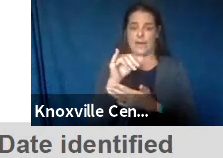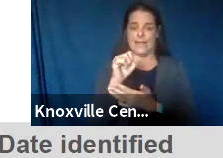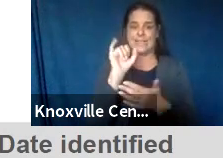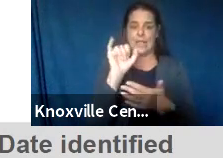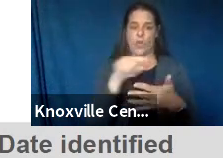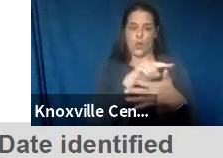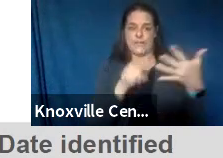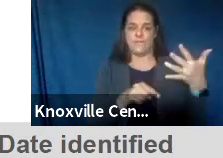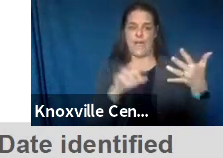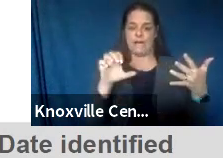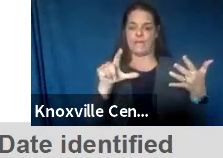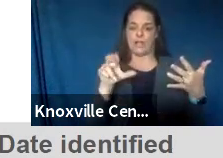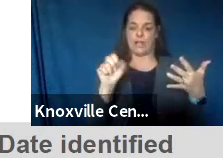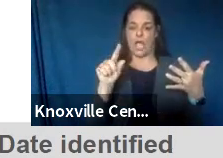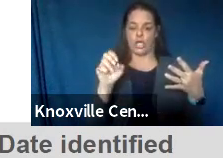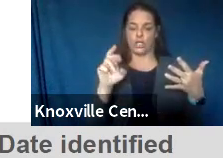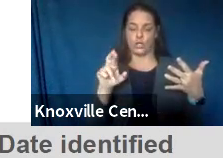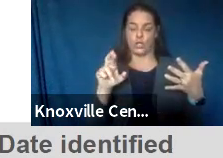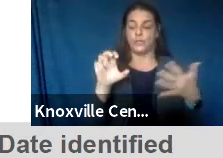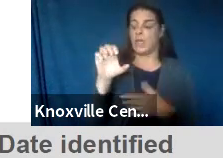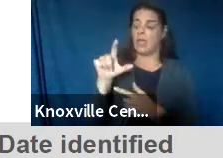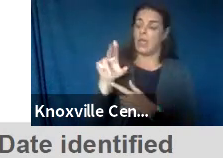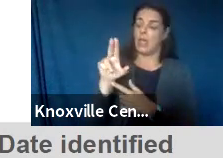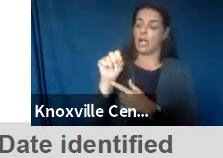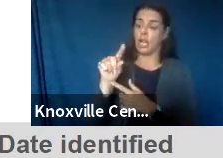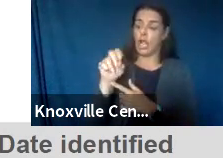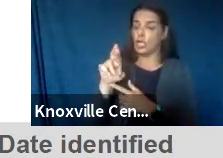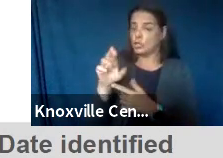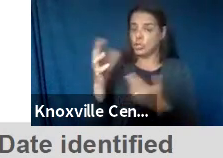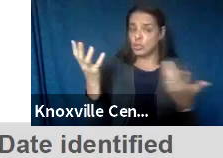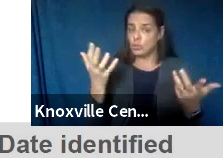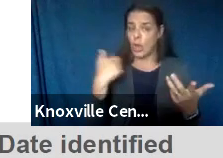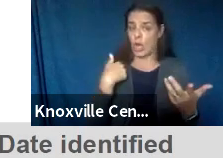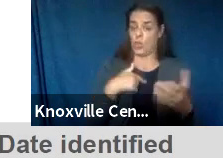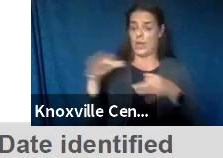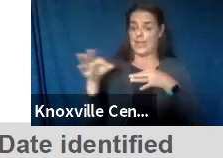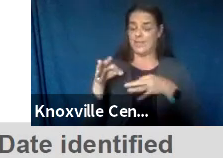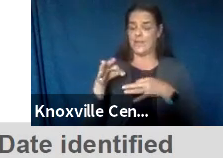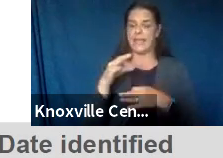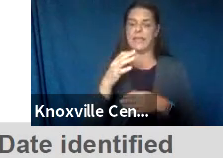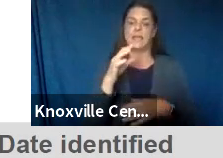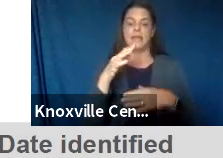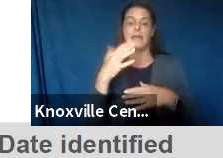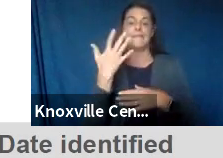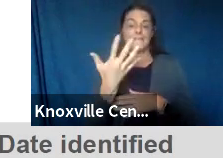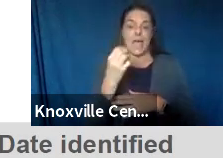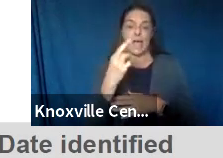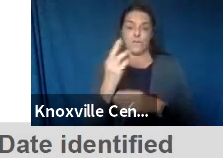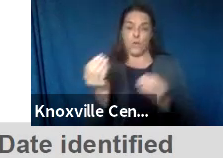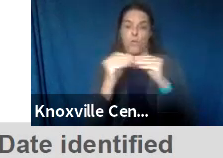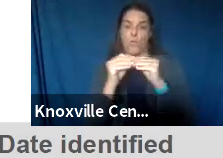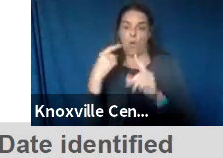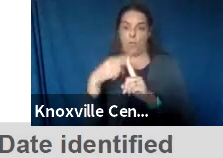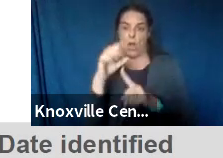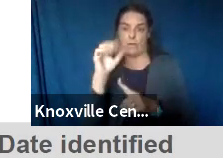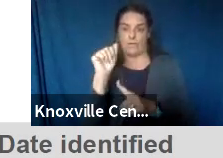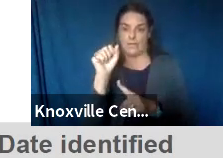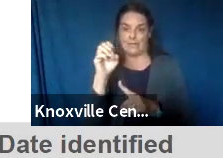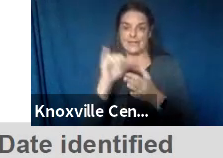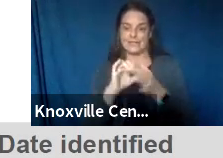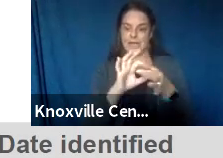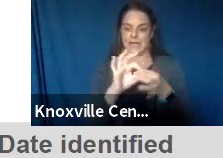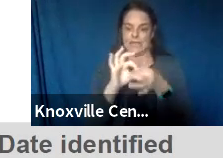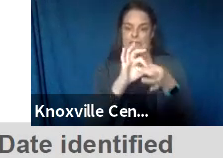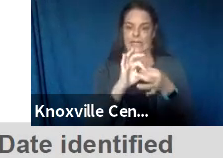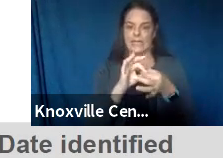5 clusters. Now, we define a cluster as at least 5 positive cases that are linked together around